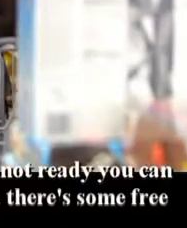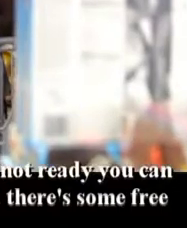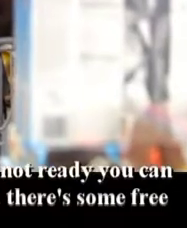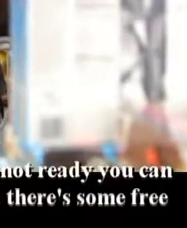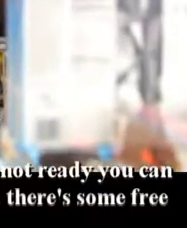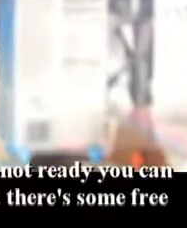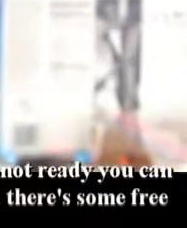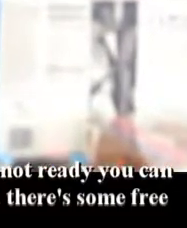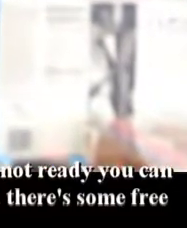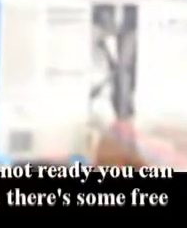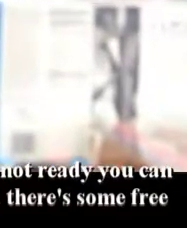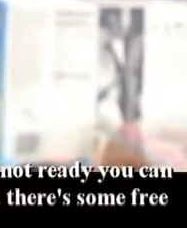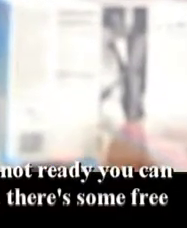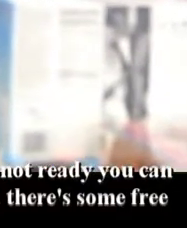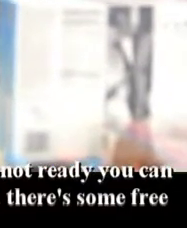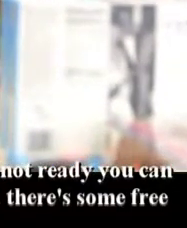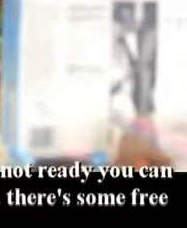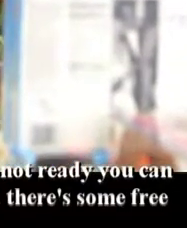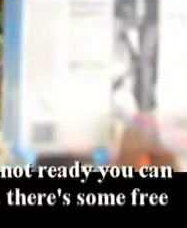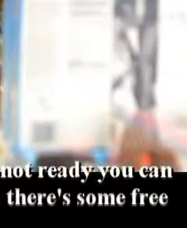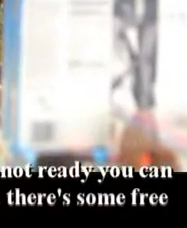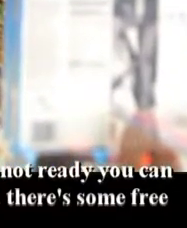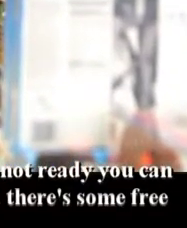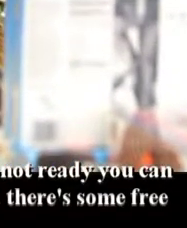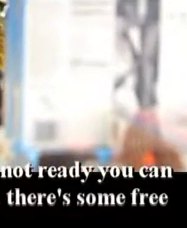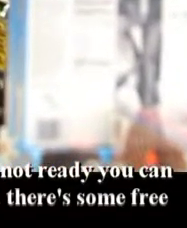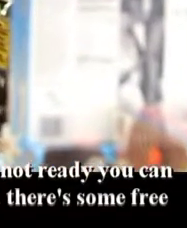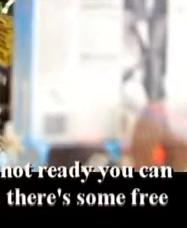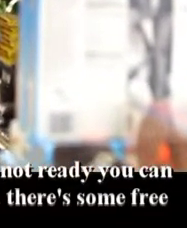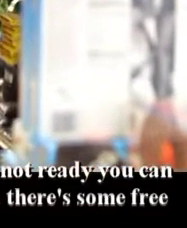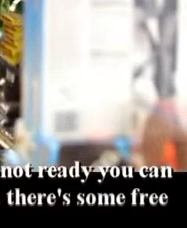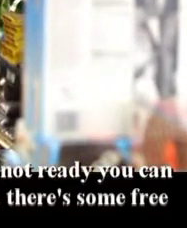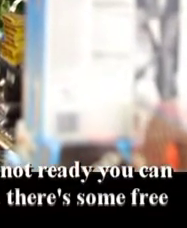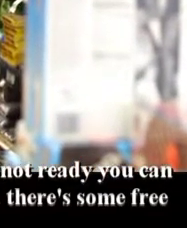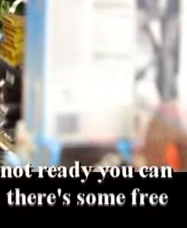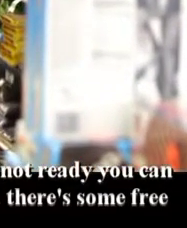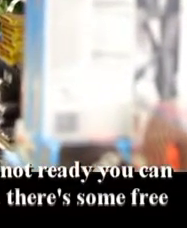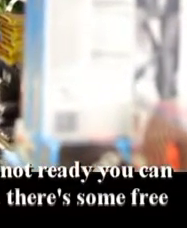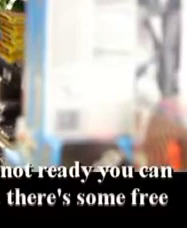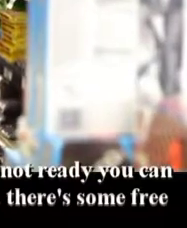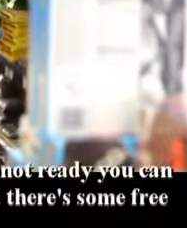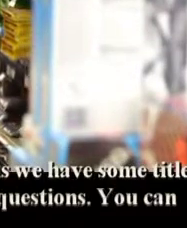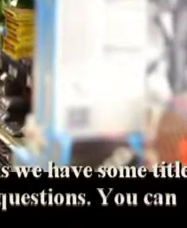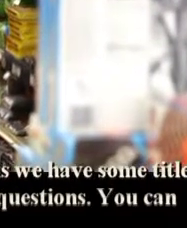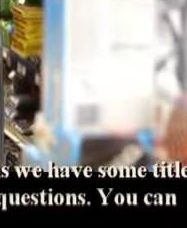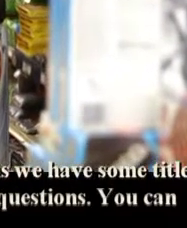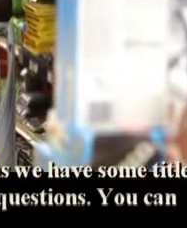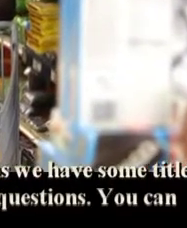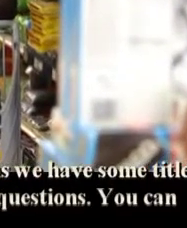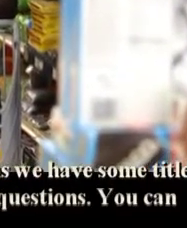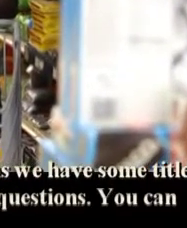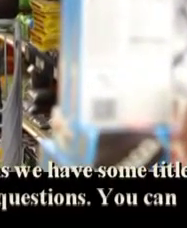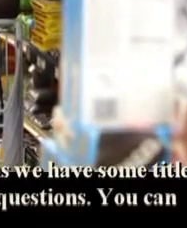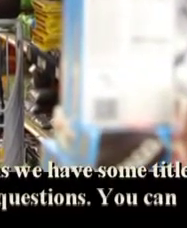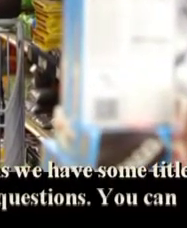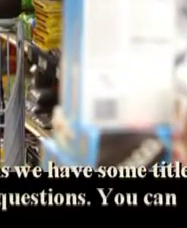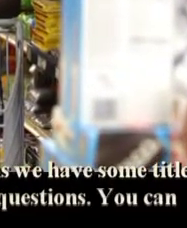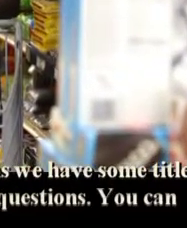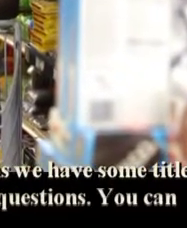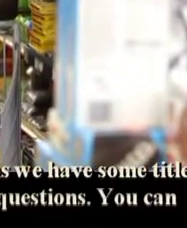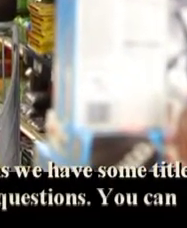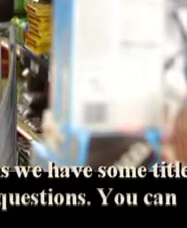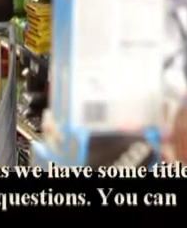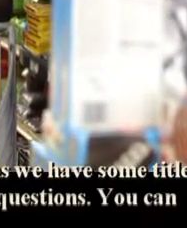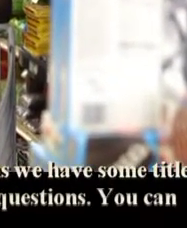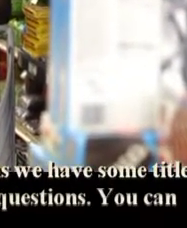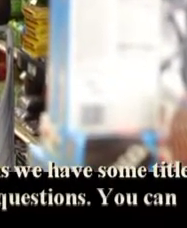if you're not ready, you can always go onto this website, like truelife.org. And there are some free video answers. Okay. But there are a lot of